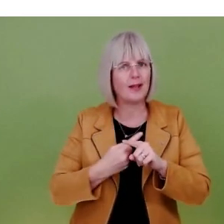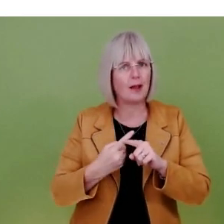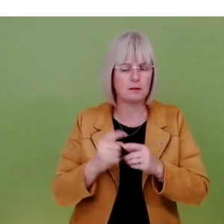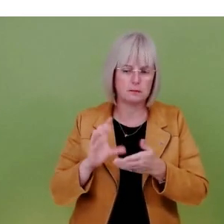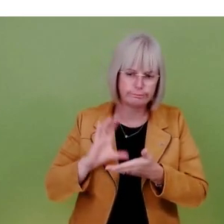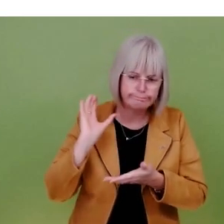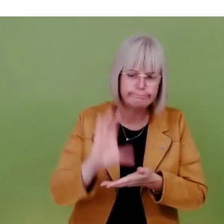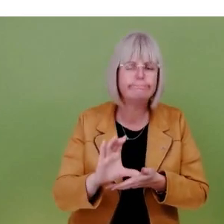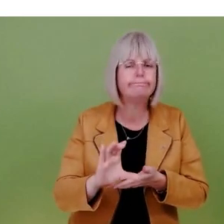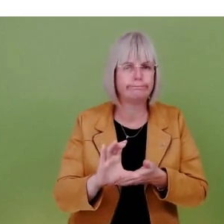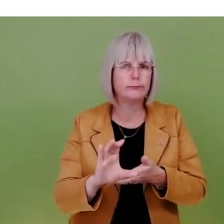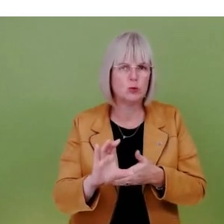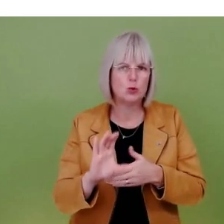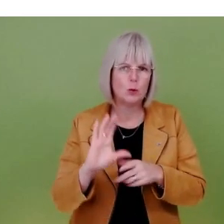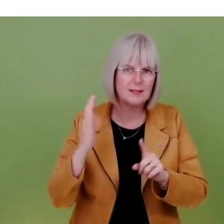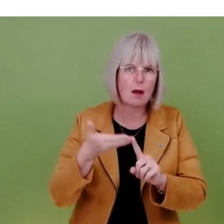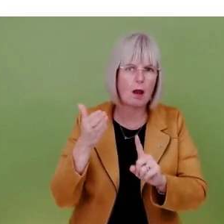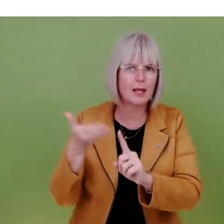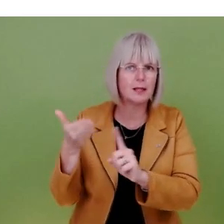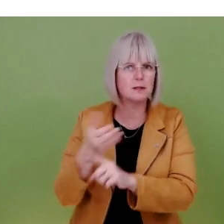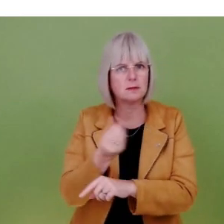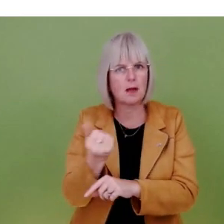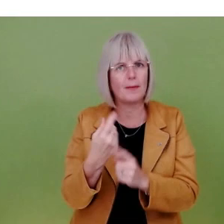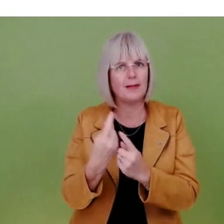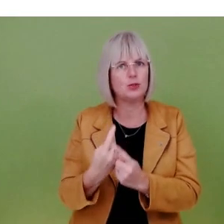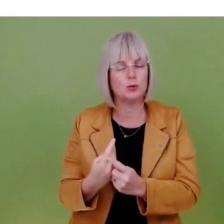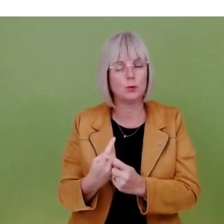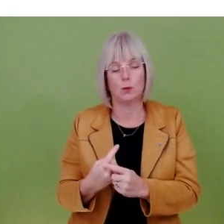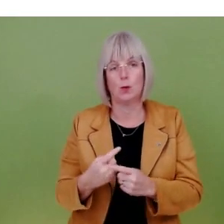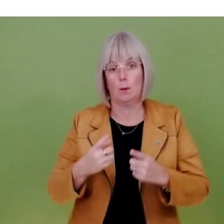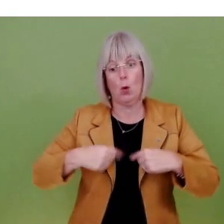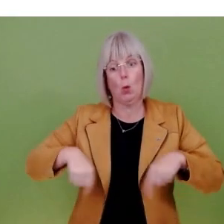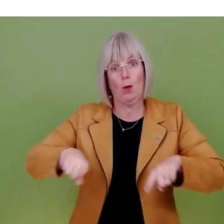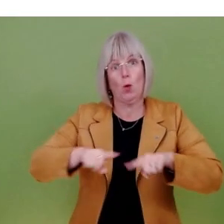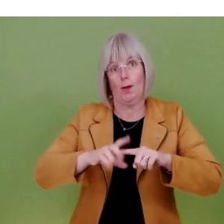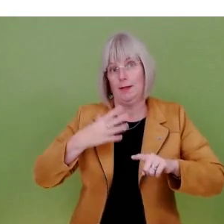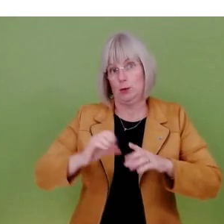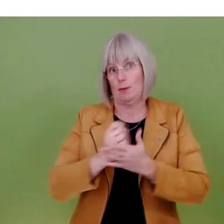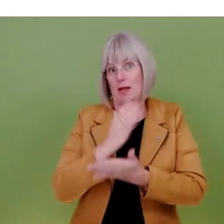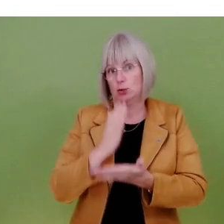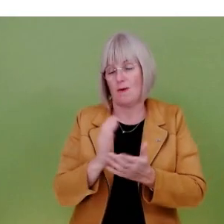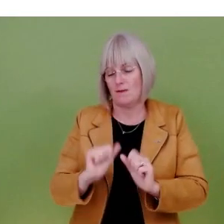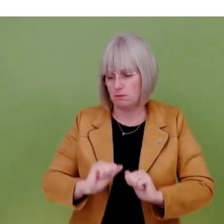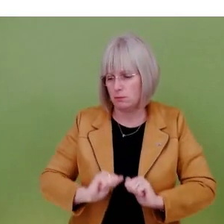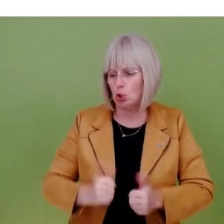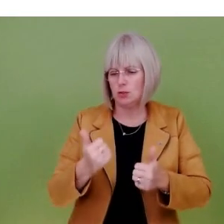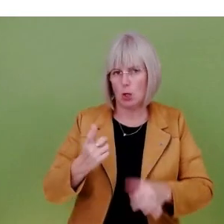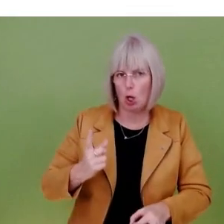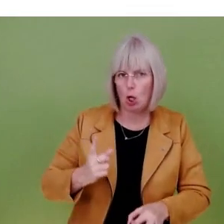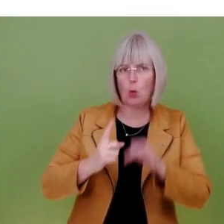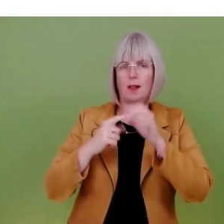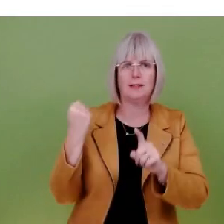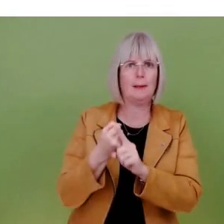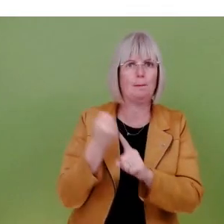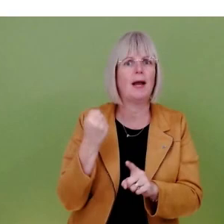target some of these issues. And of course, we've all got to make sure that that lands and has a really meaningful impact. But I suppose that's a little bit of a kind